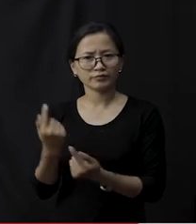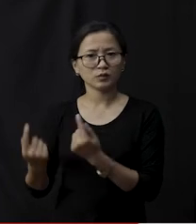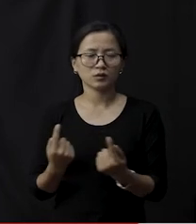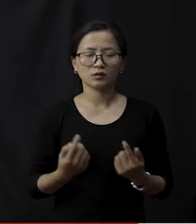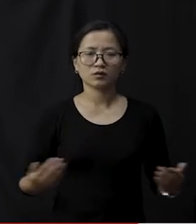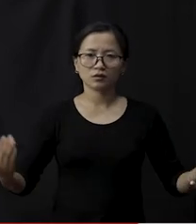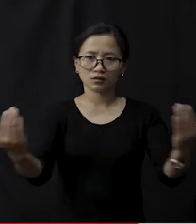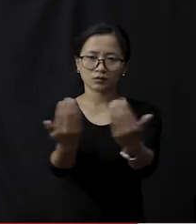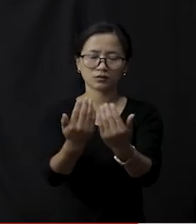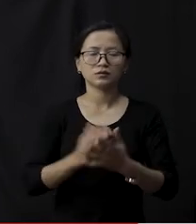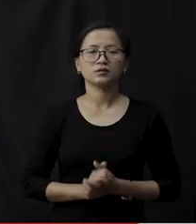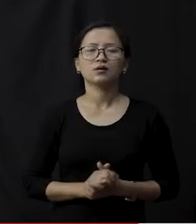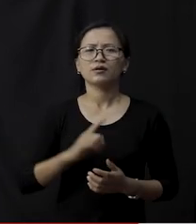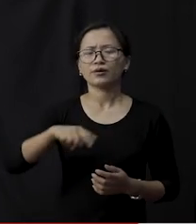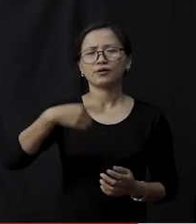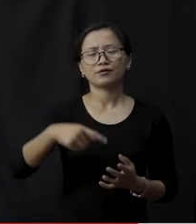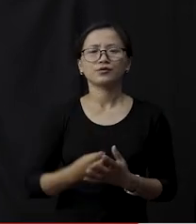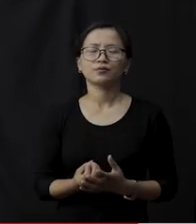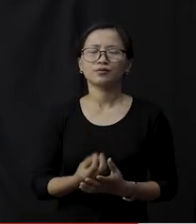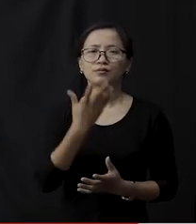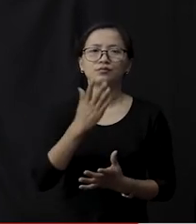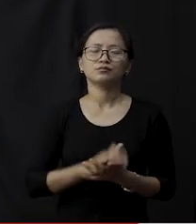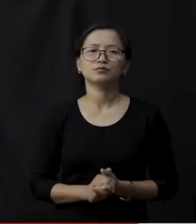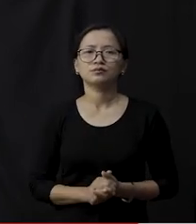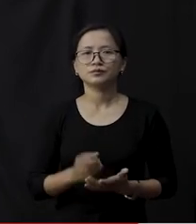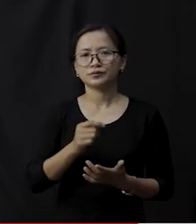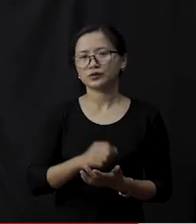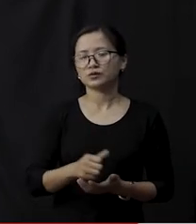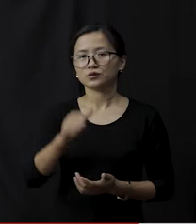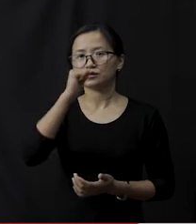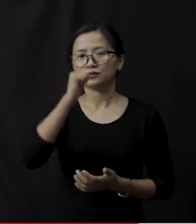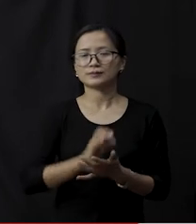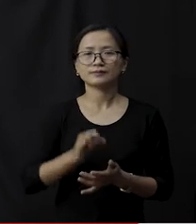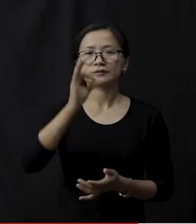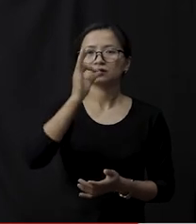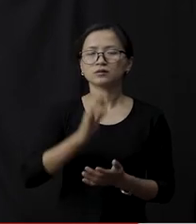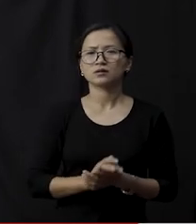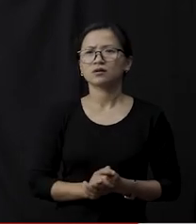plants. Every morning, we drink tea, right?